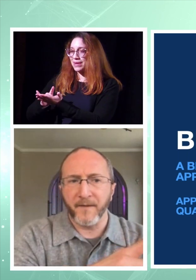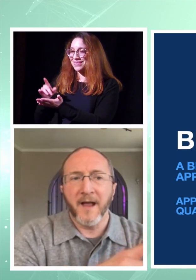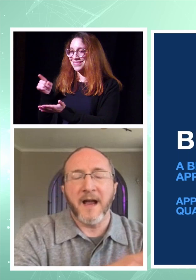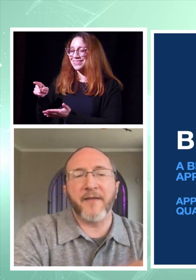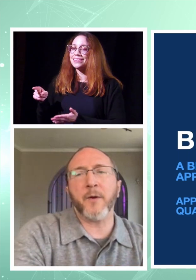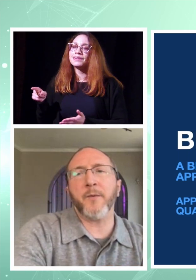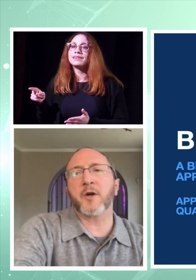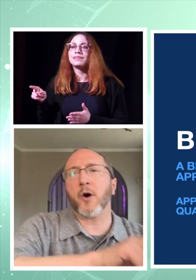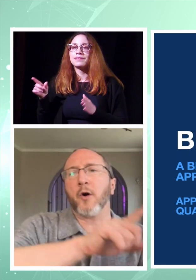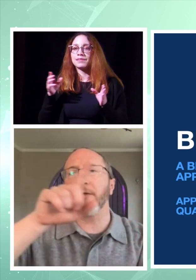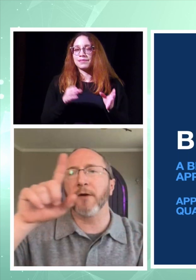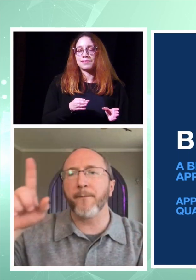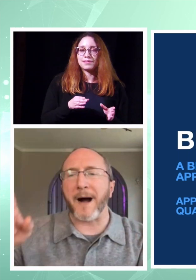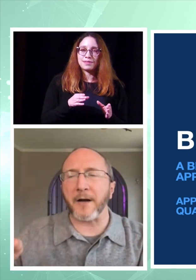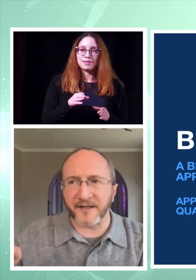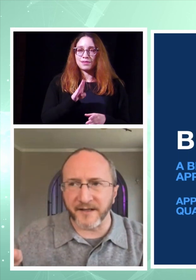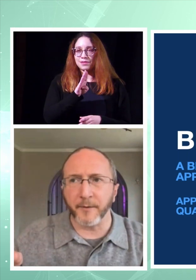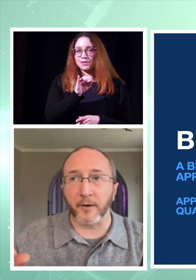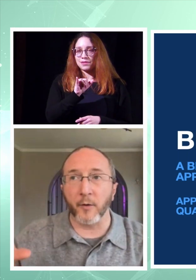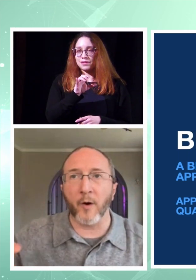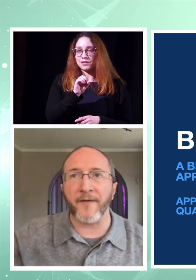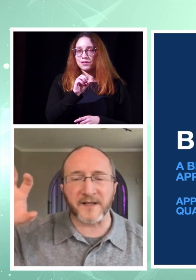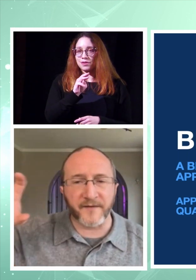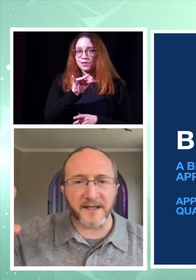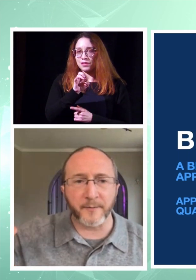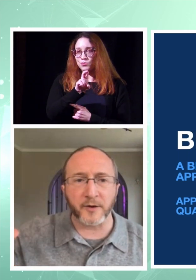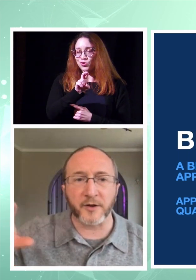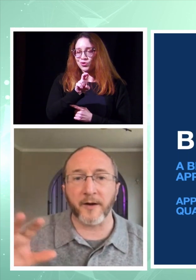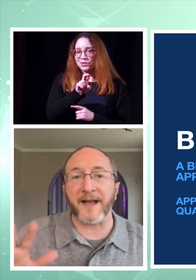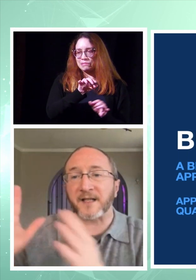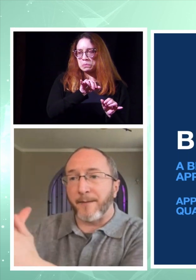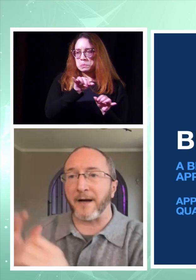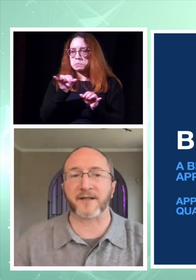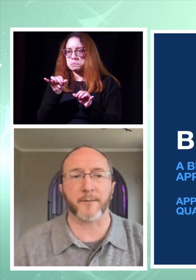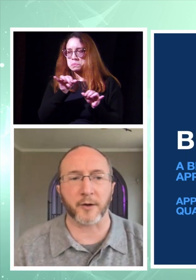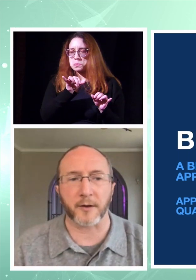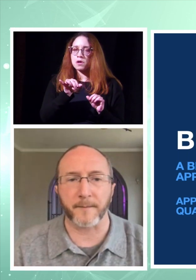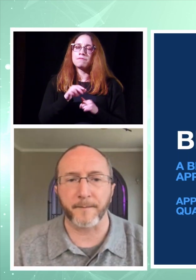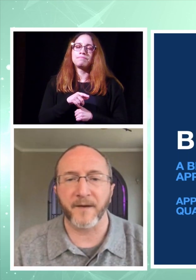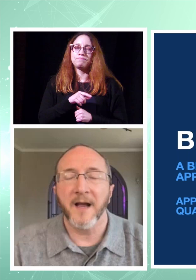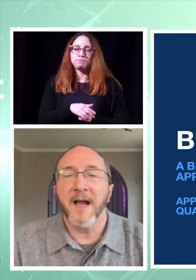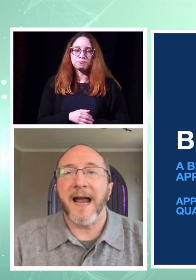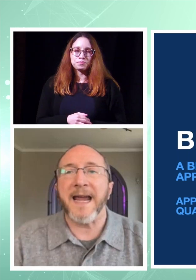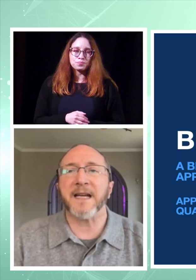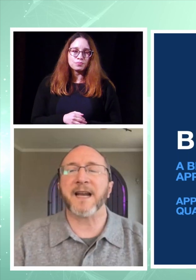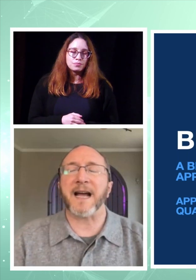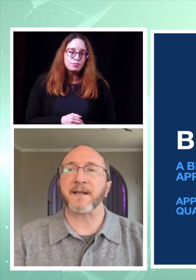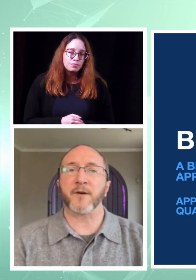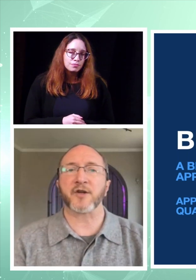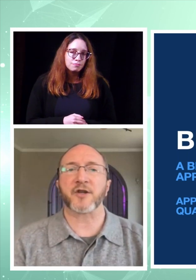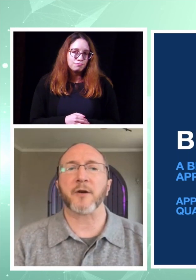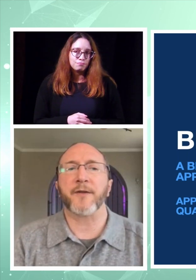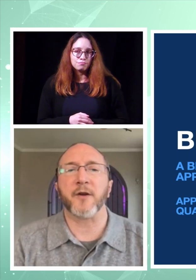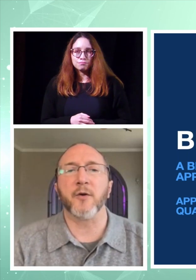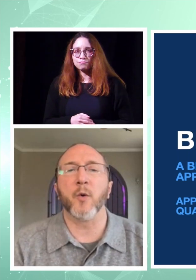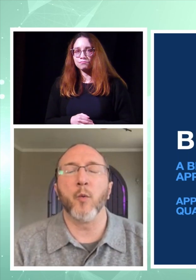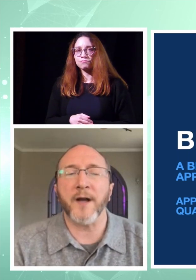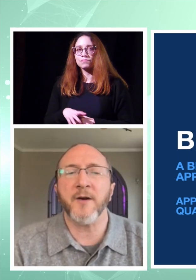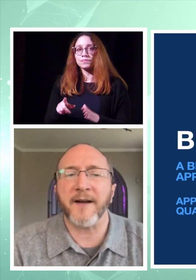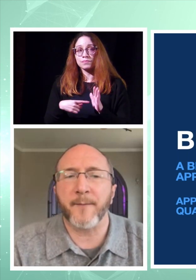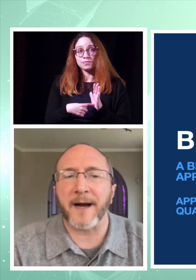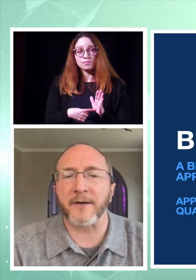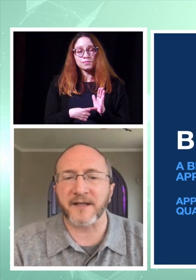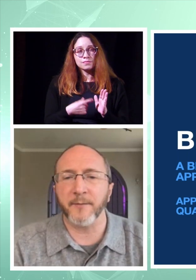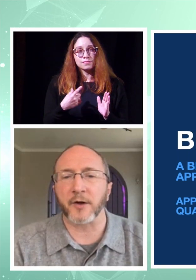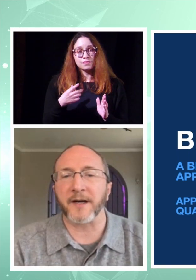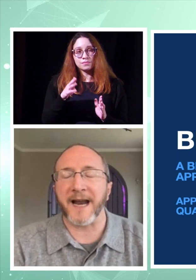one. And then we would call the biosimilar, the one that's very similar to it, that's the biosimilar. And as I'm going to share with you, when